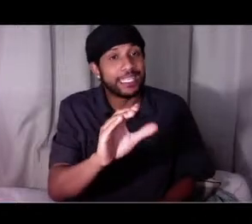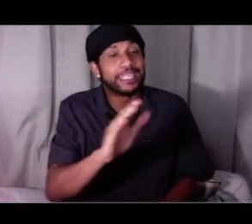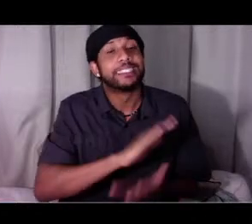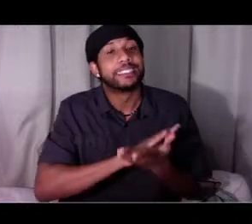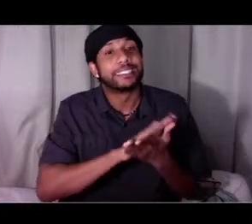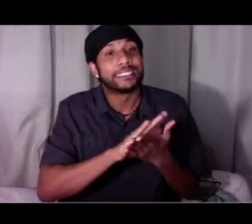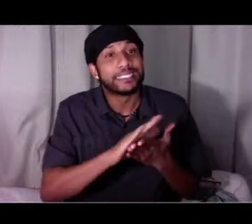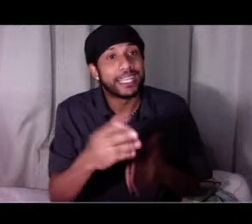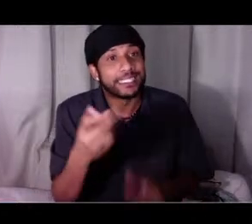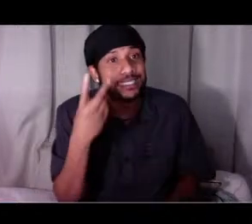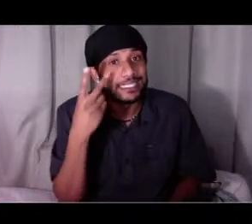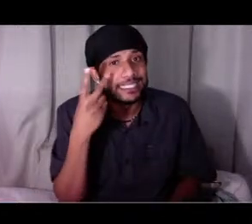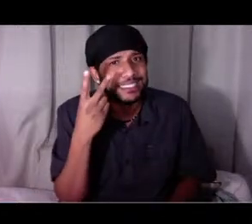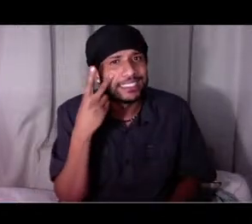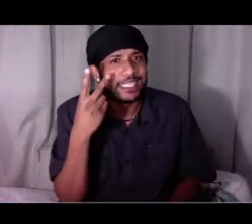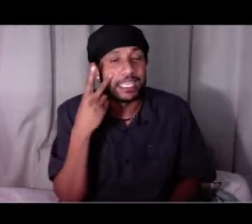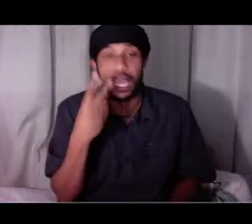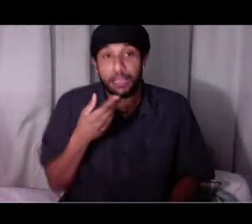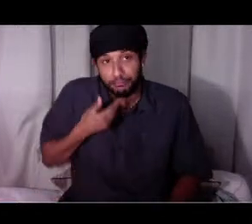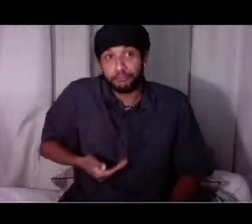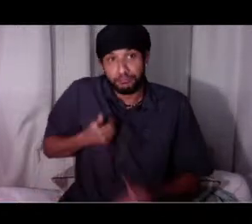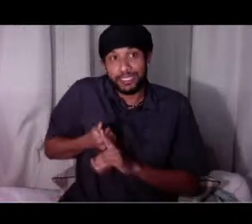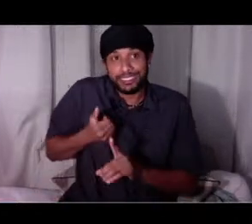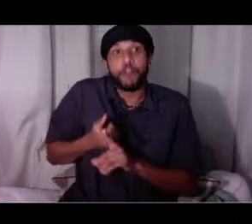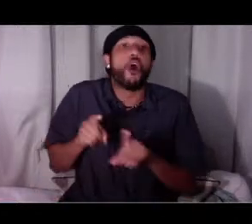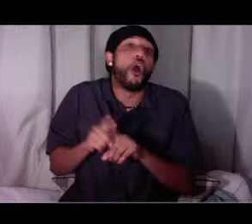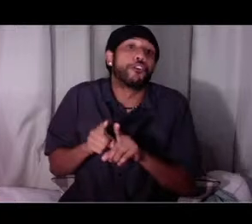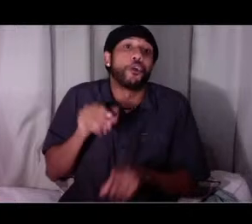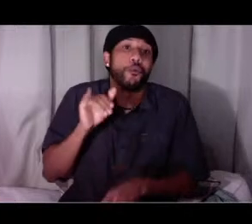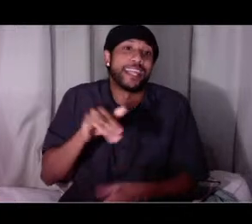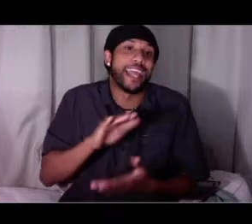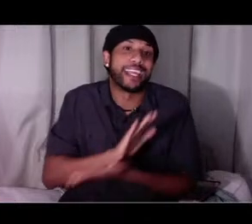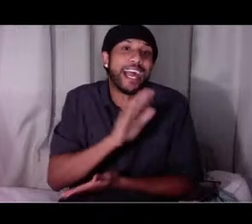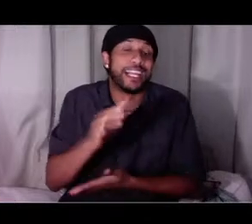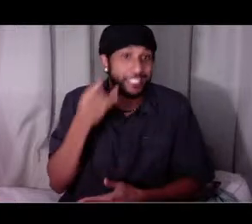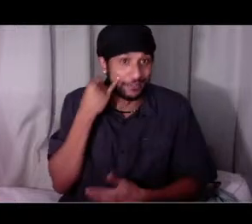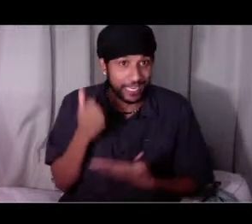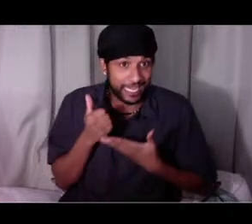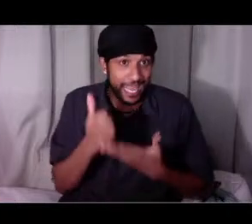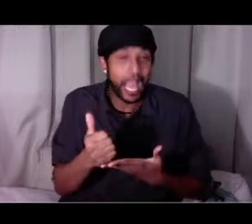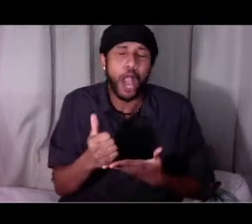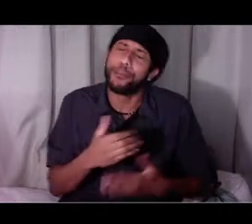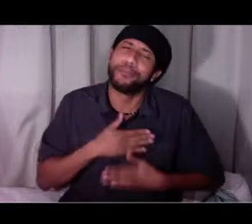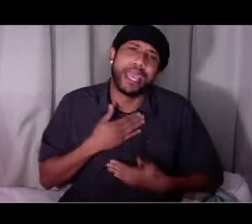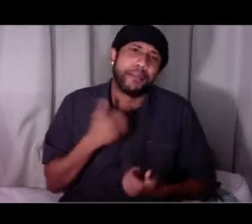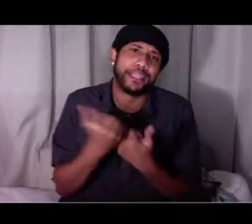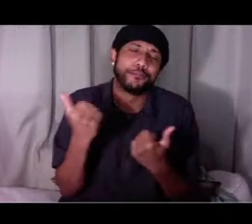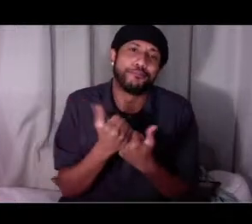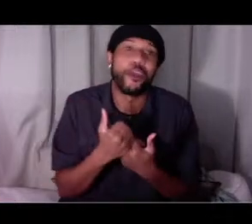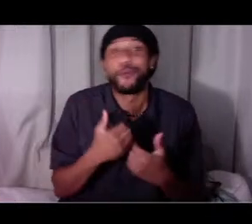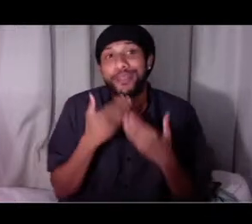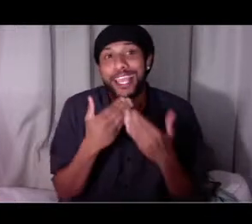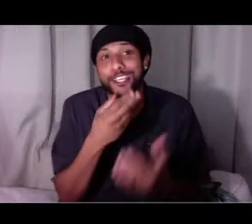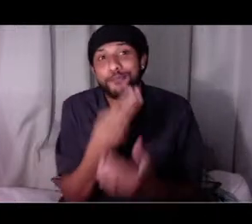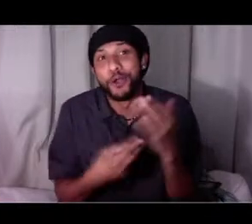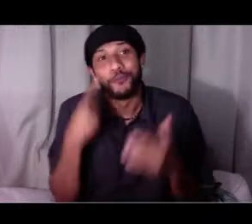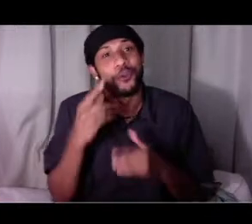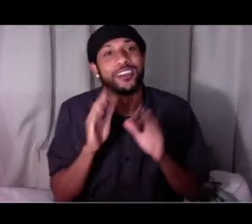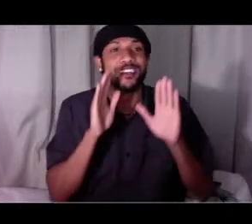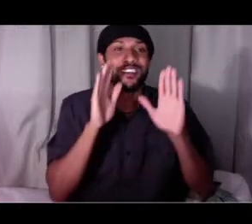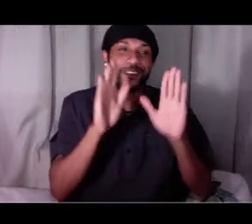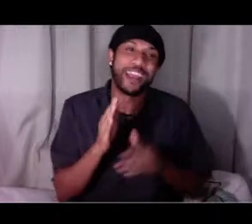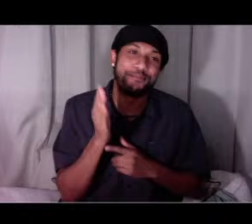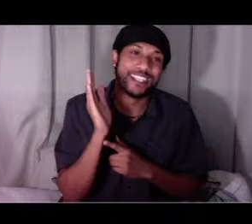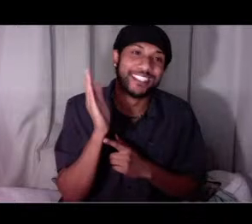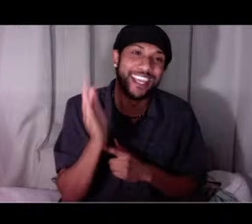see uh certainly as a Trojan myself if I can do anything to help I'd be happy to um and want to thank you both for a great presentation and